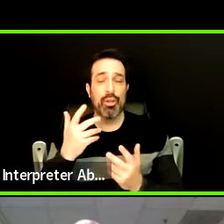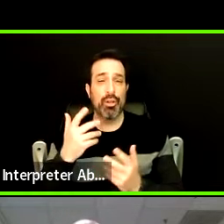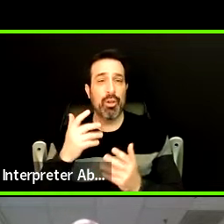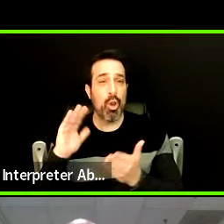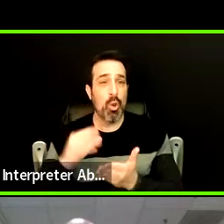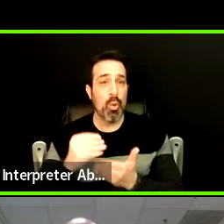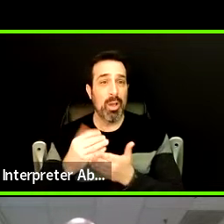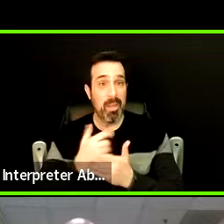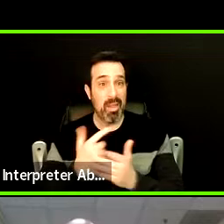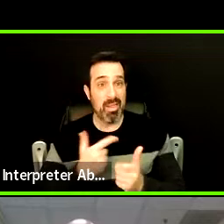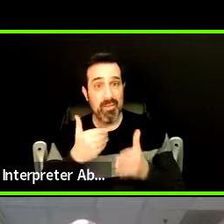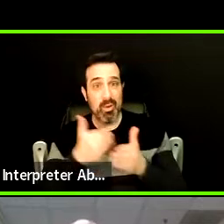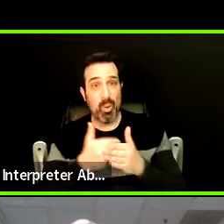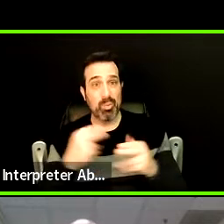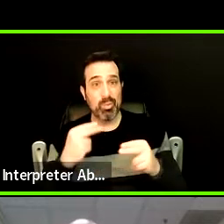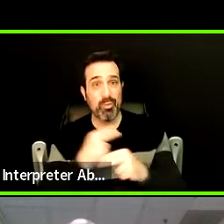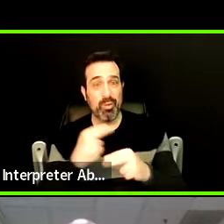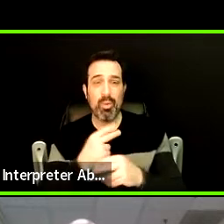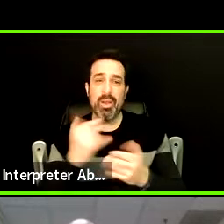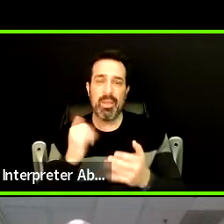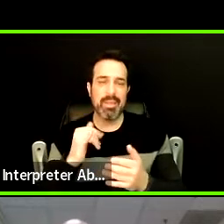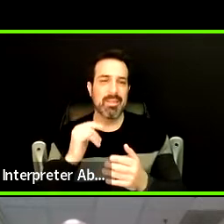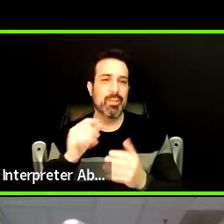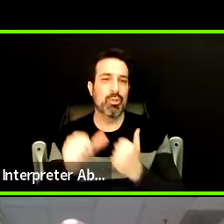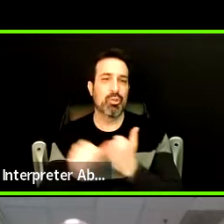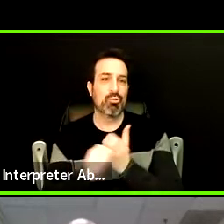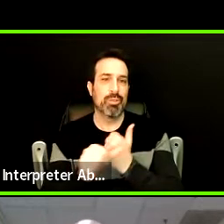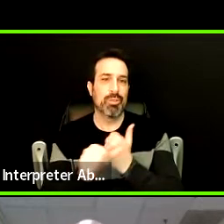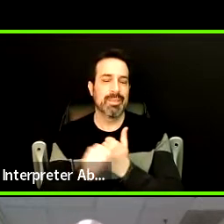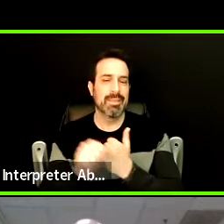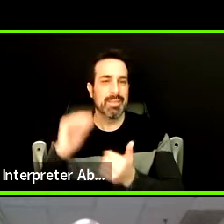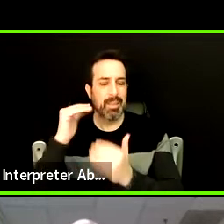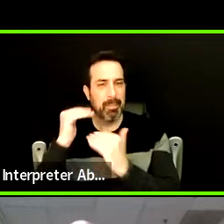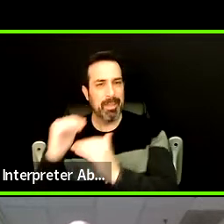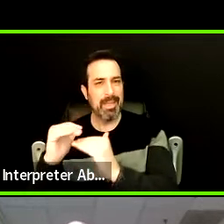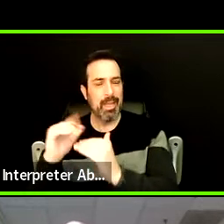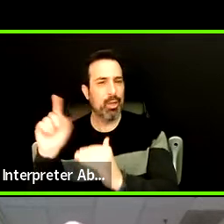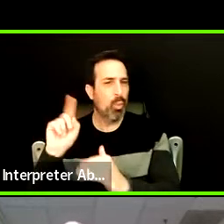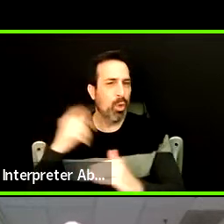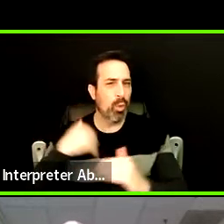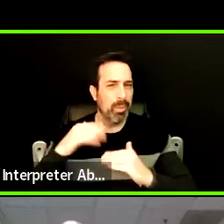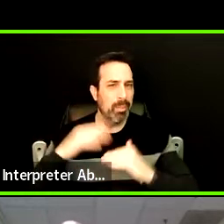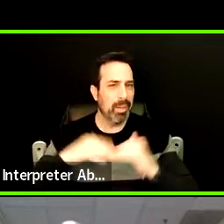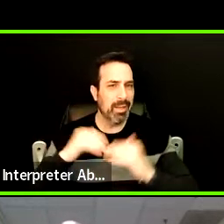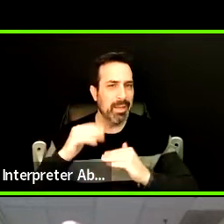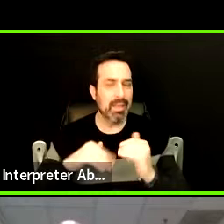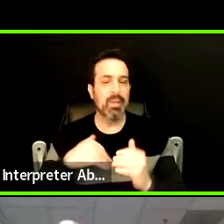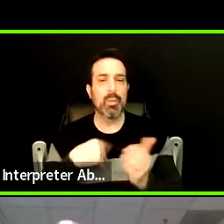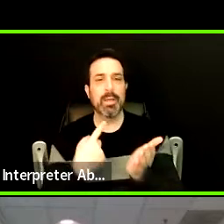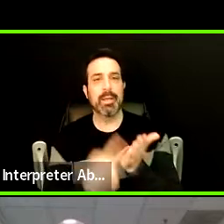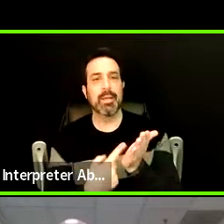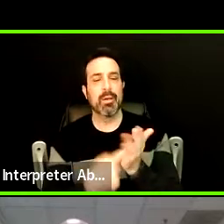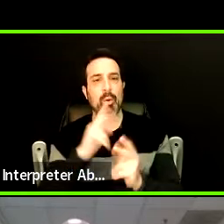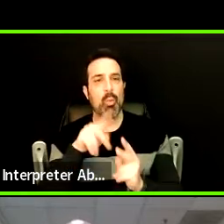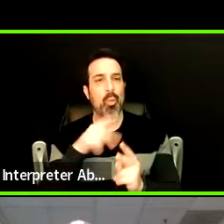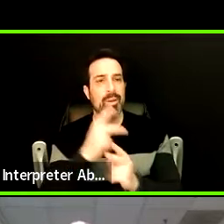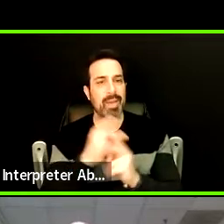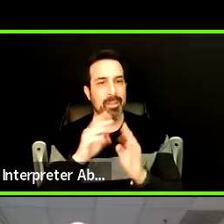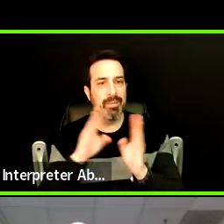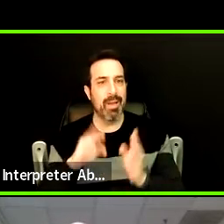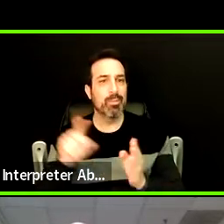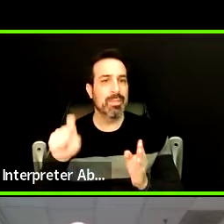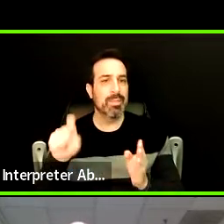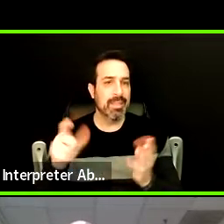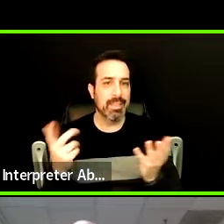And so that being a risk mitigator, where are we building at? We talked about what types of housing is